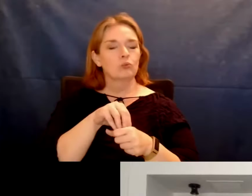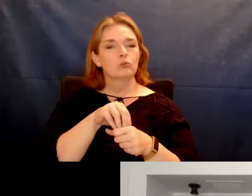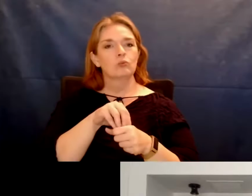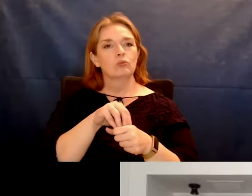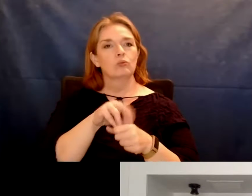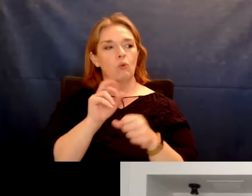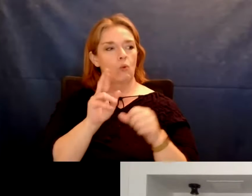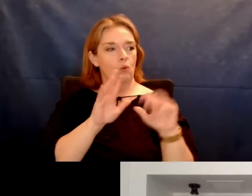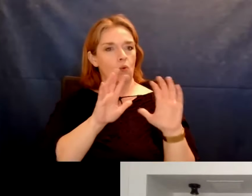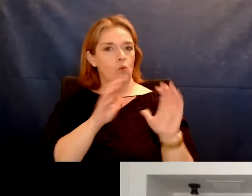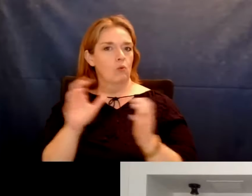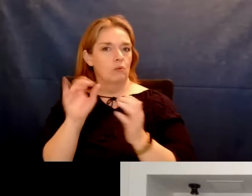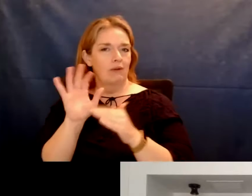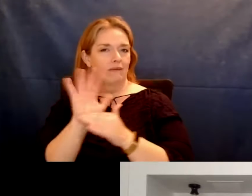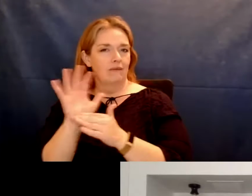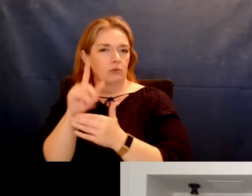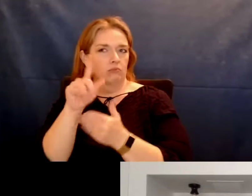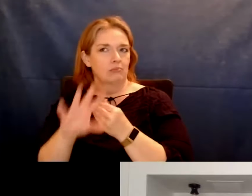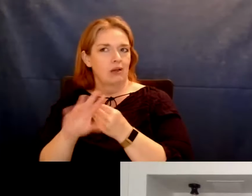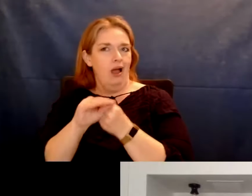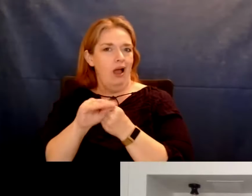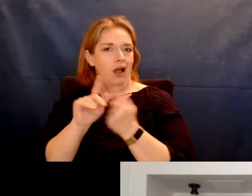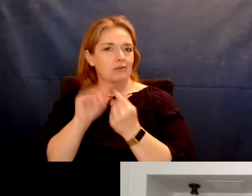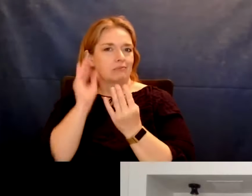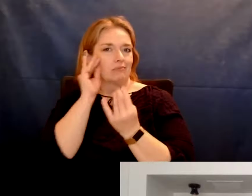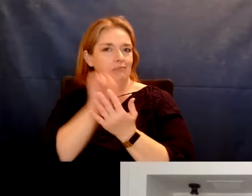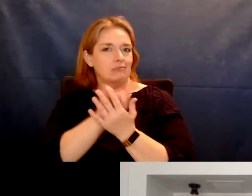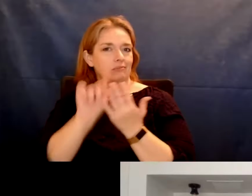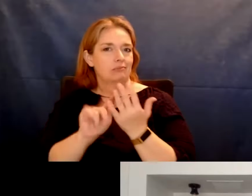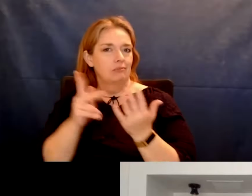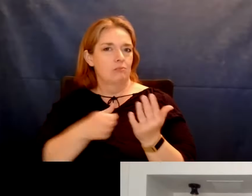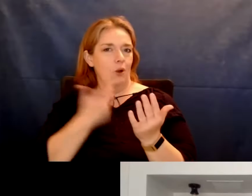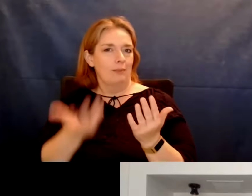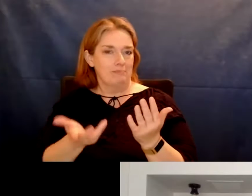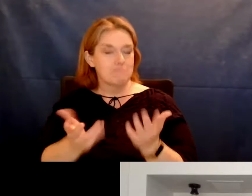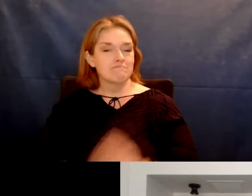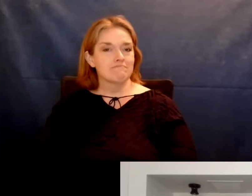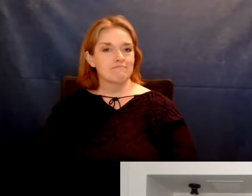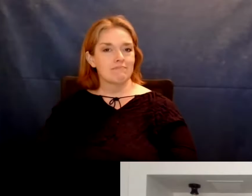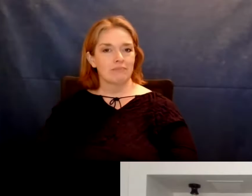videos could add to thinking about these poems that I'm thinking.